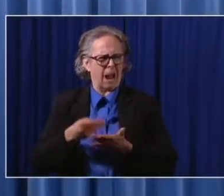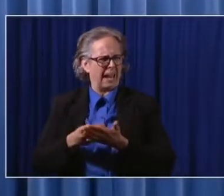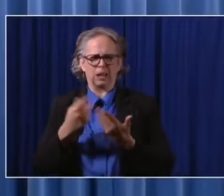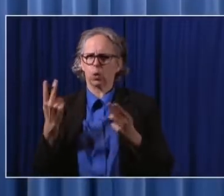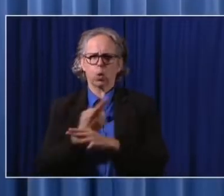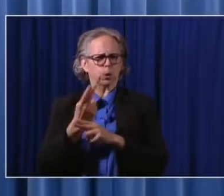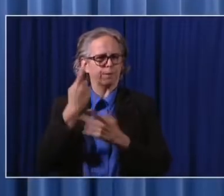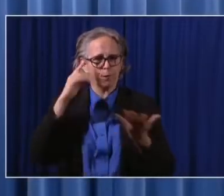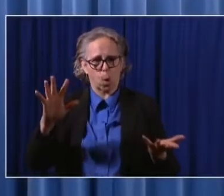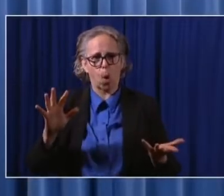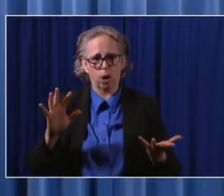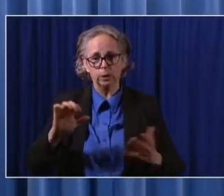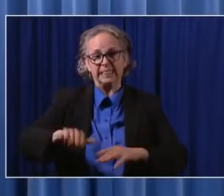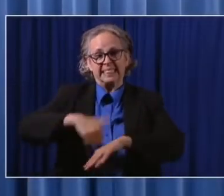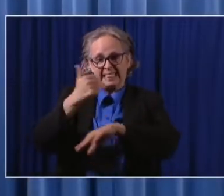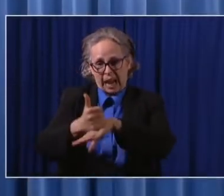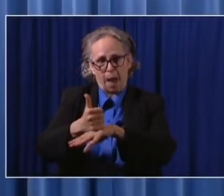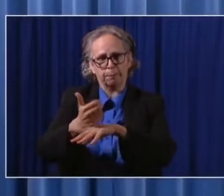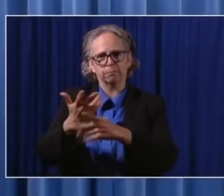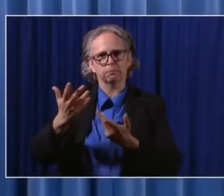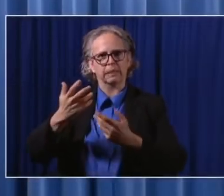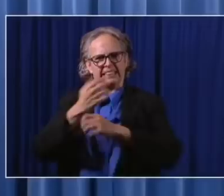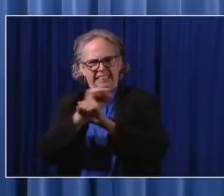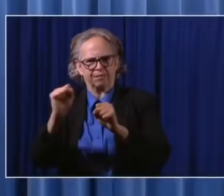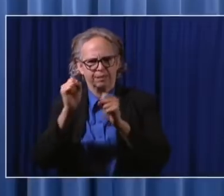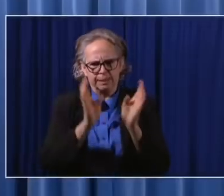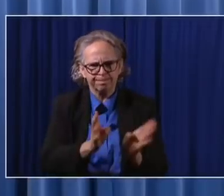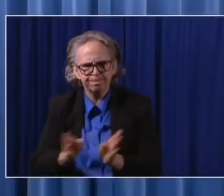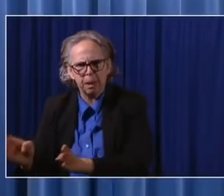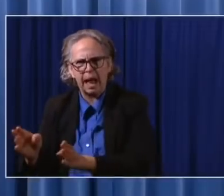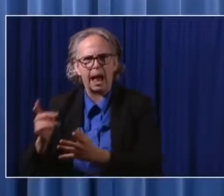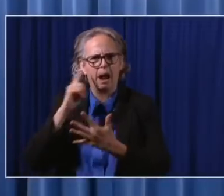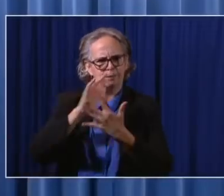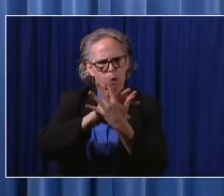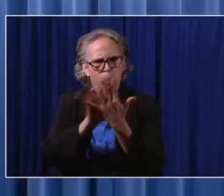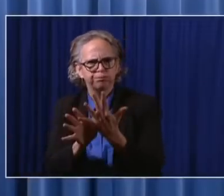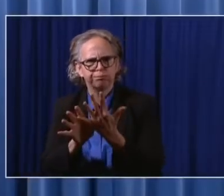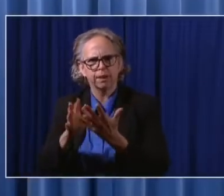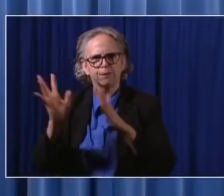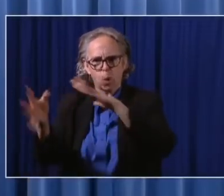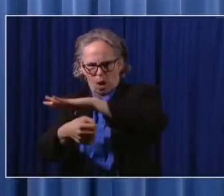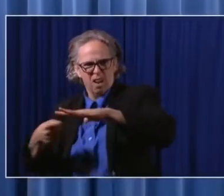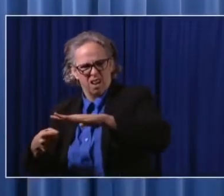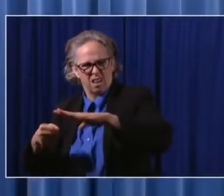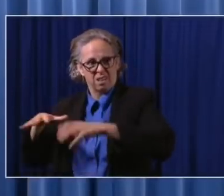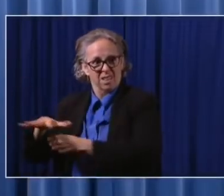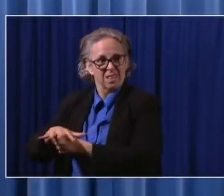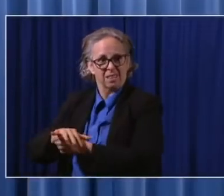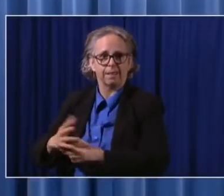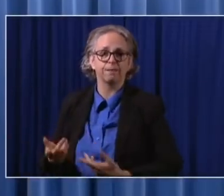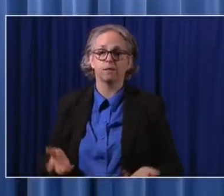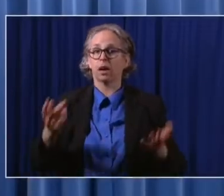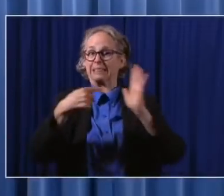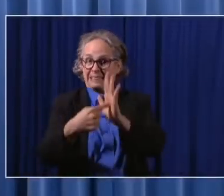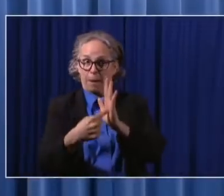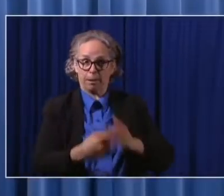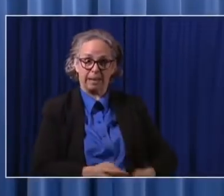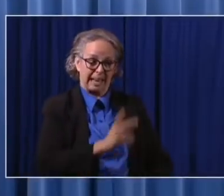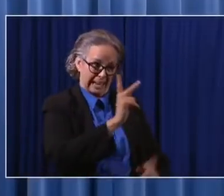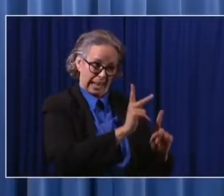And the figure that we have been talking about for example, K through 12 is certainly higher